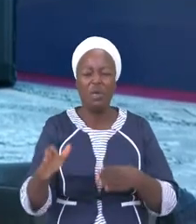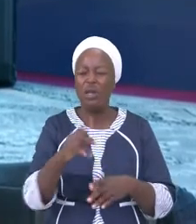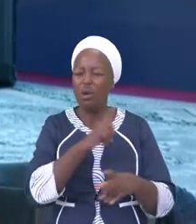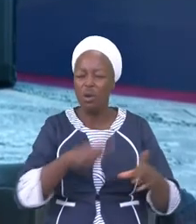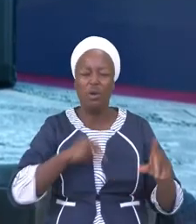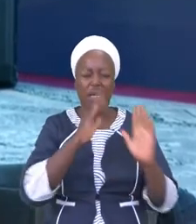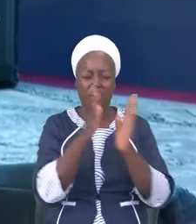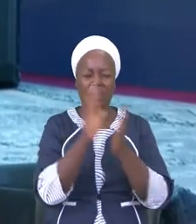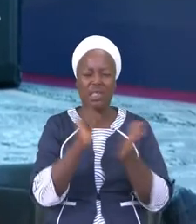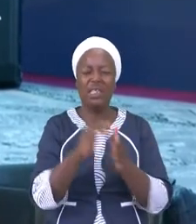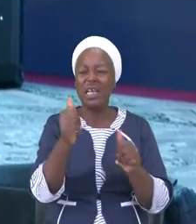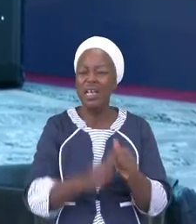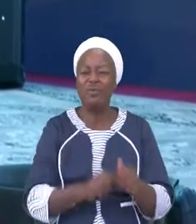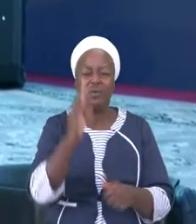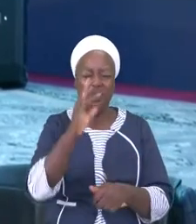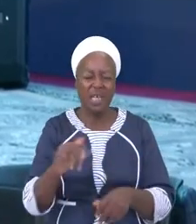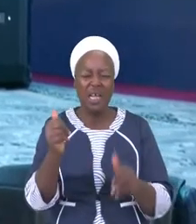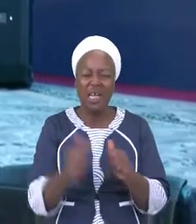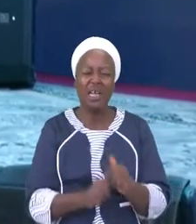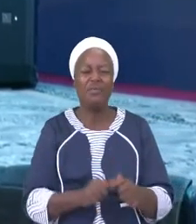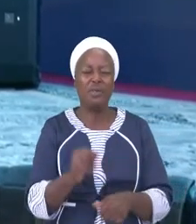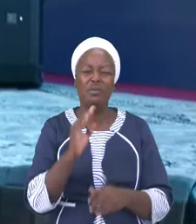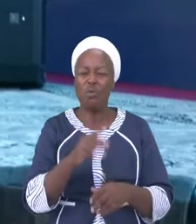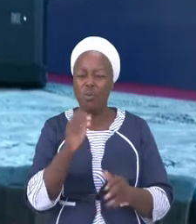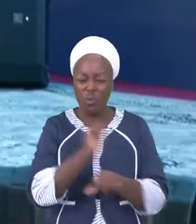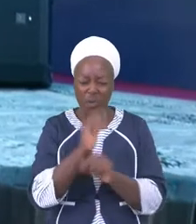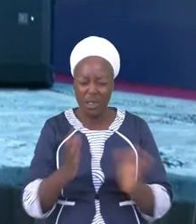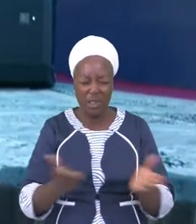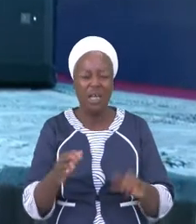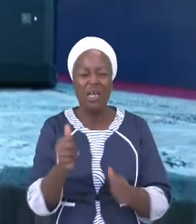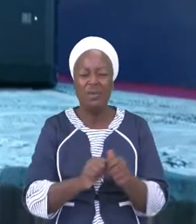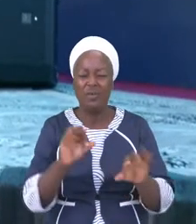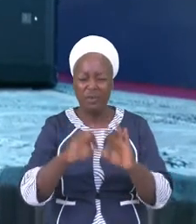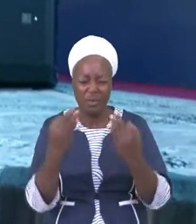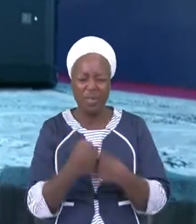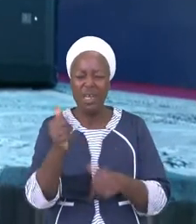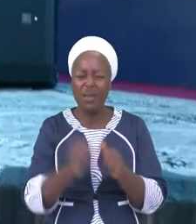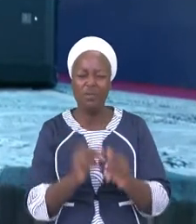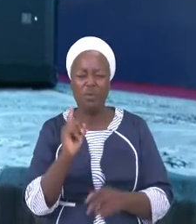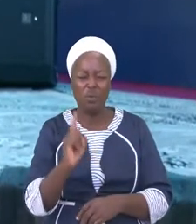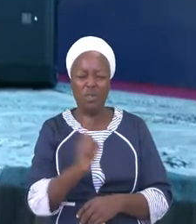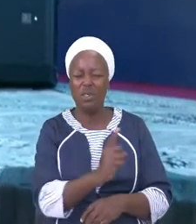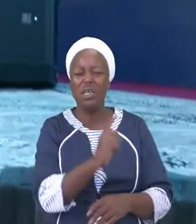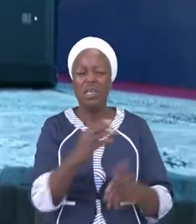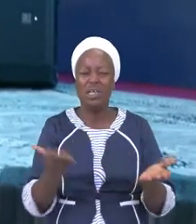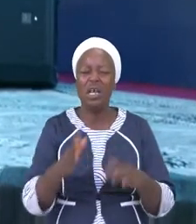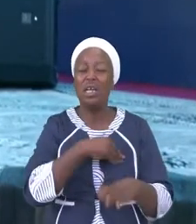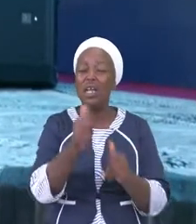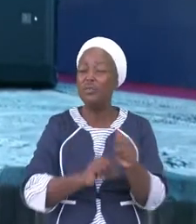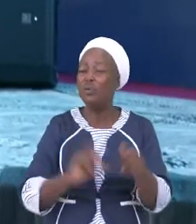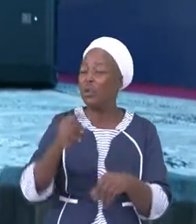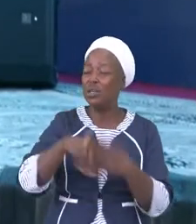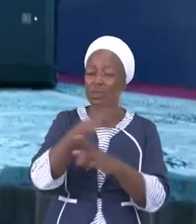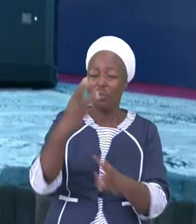that every minister, every ministry, every worker, every family, everyone here and all over